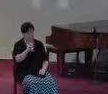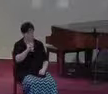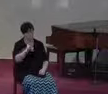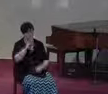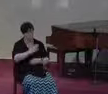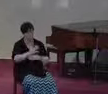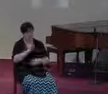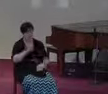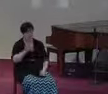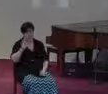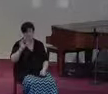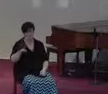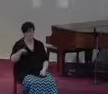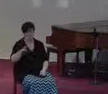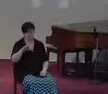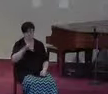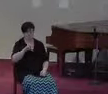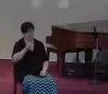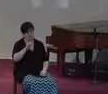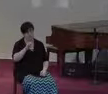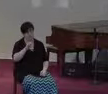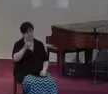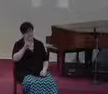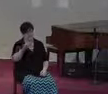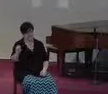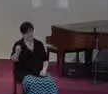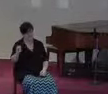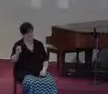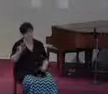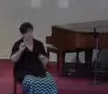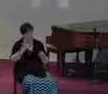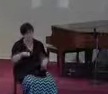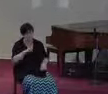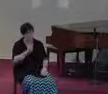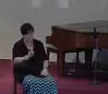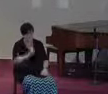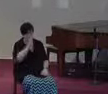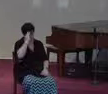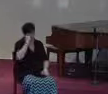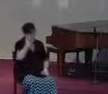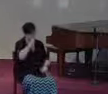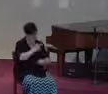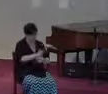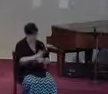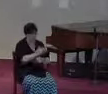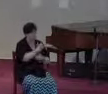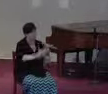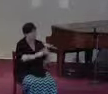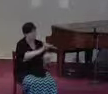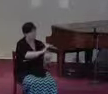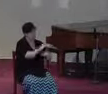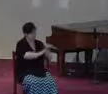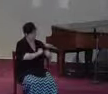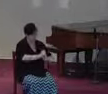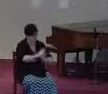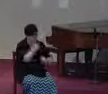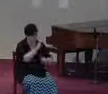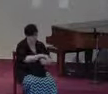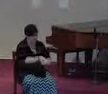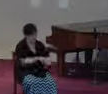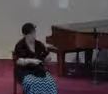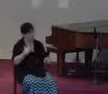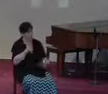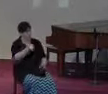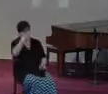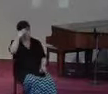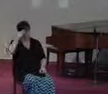Some church traditions say as much. But for whatever the another reason what we know for sure is that John,